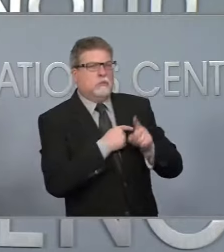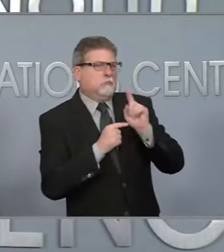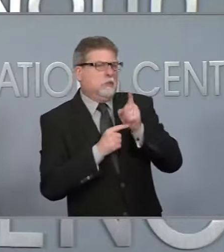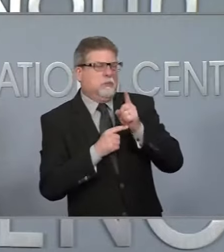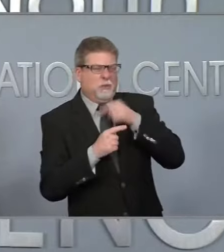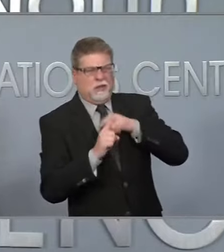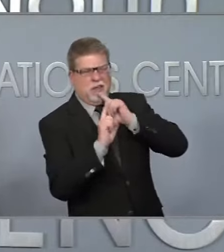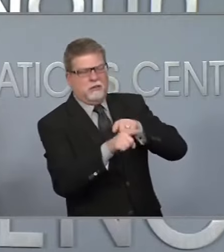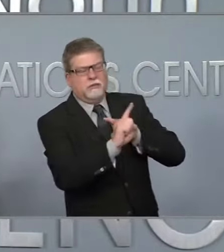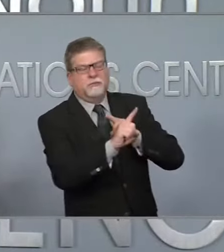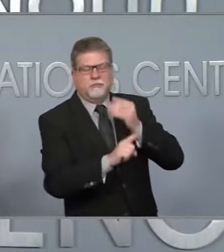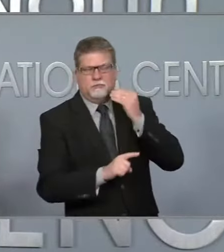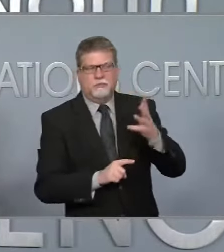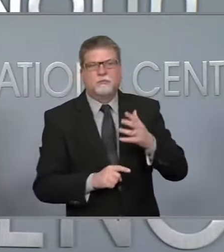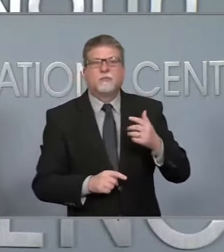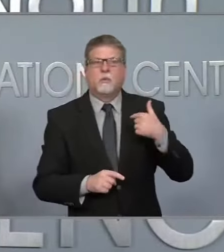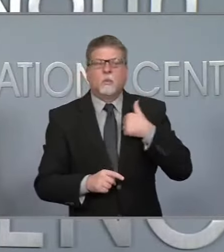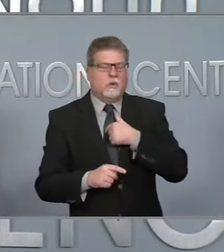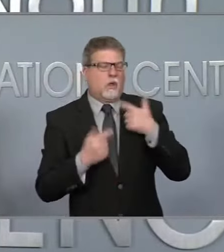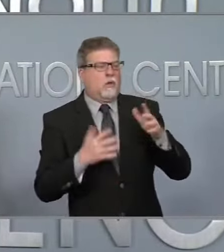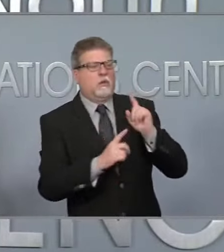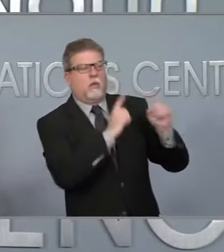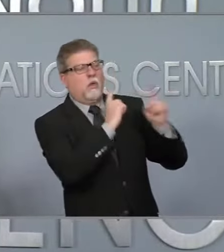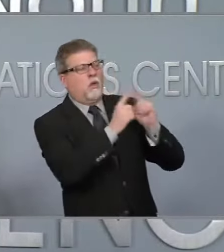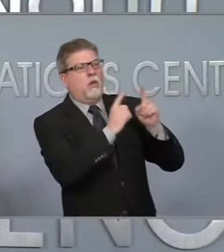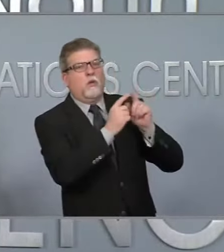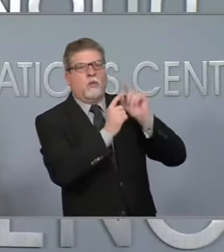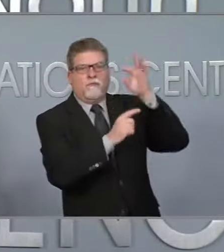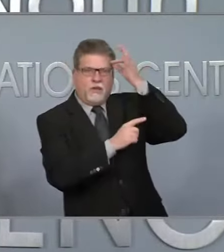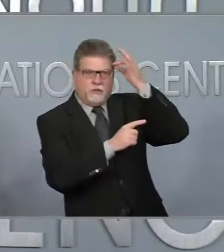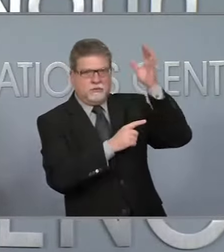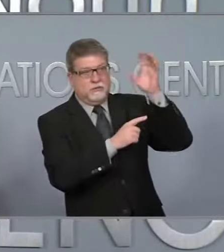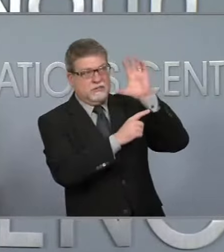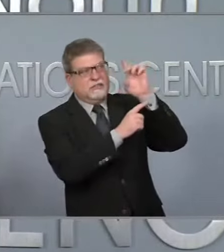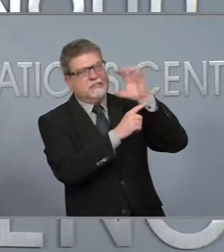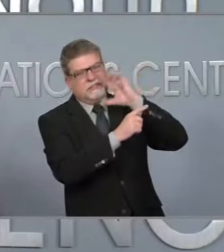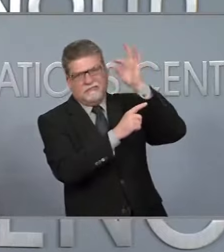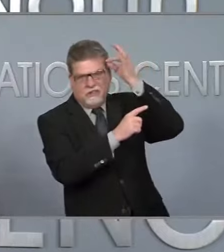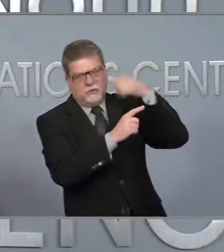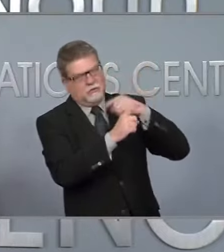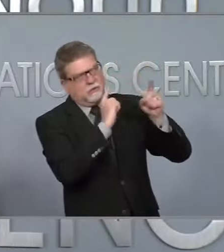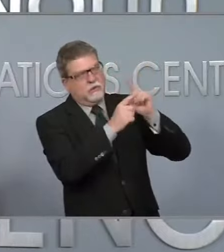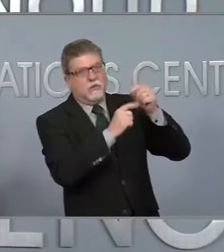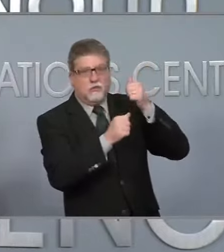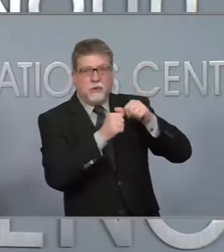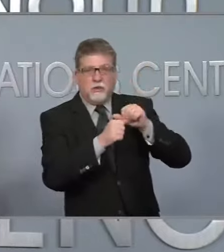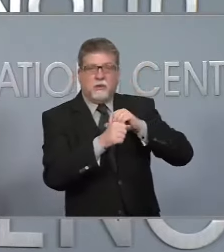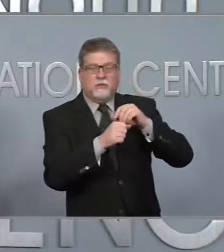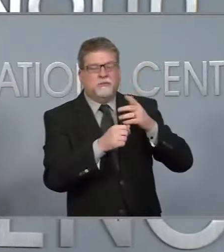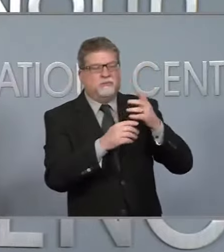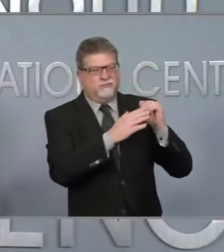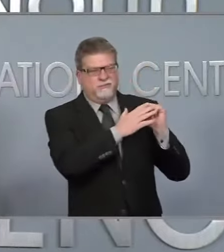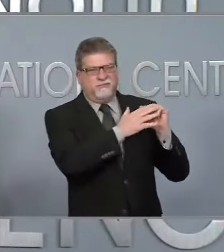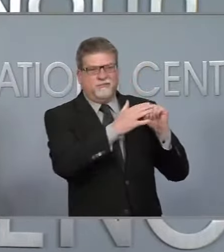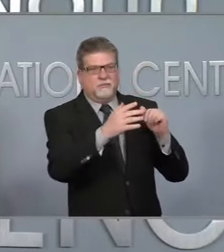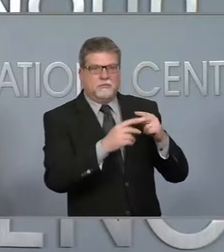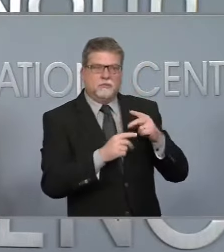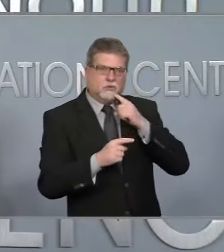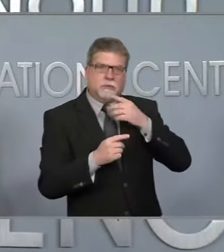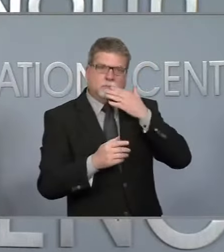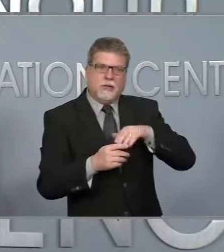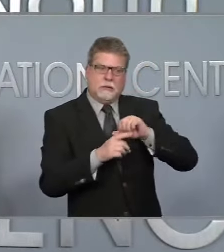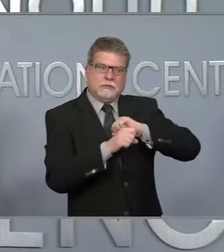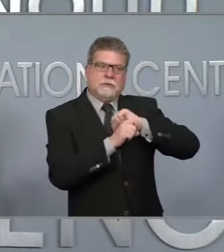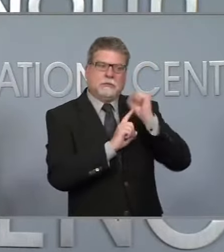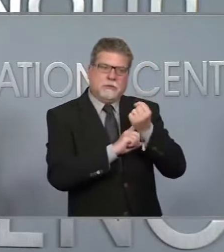I will say that we are having lots of conversations with our federal partners. I think as we went through the Omicron wave, and as I mentioned, where we are today